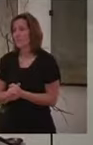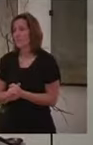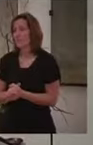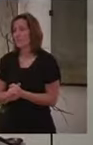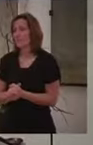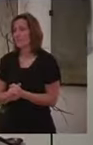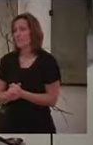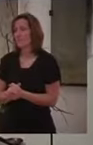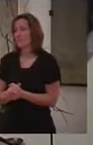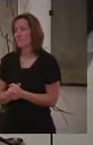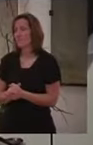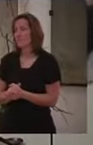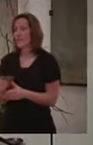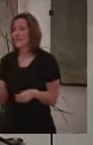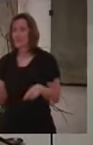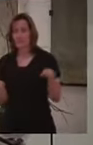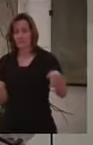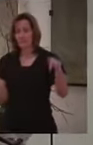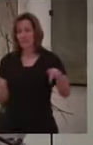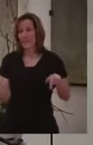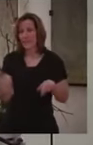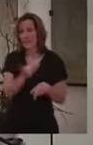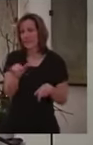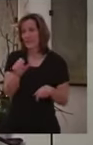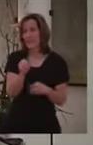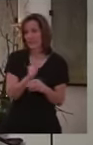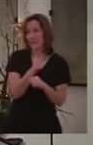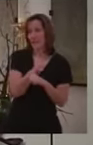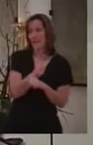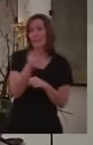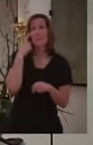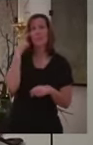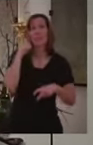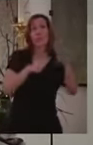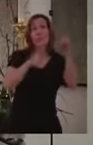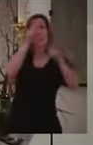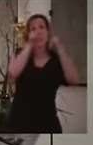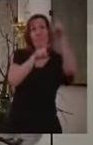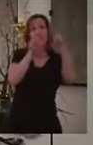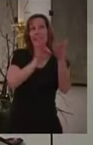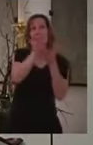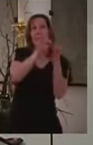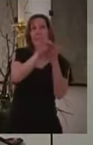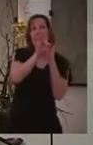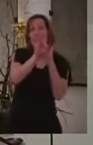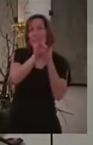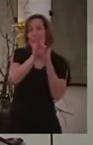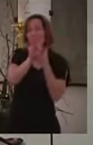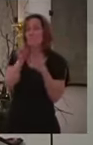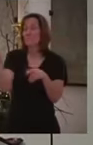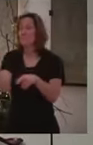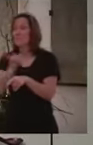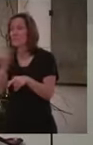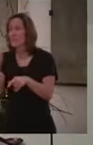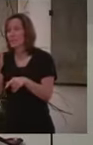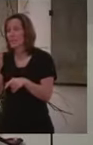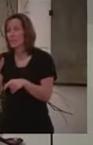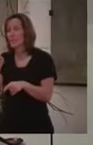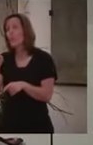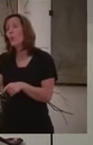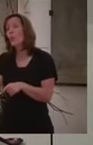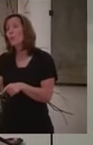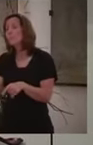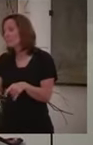It's reminiscent of Abraham's stargazing. It's reflected in the powerful spirituals of